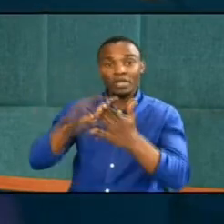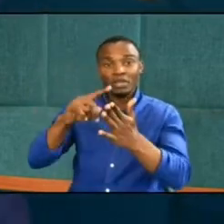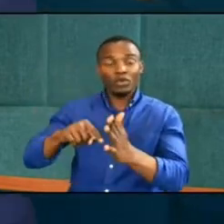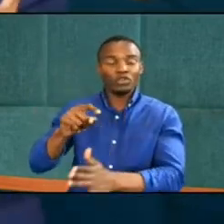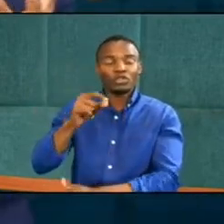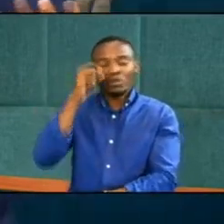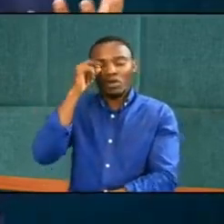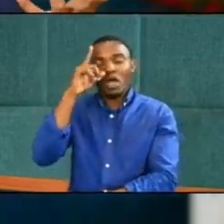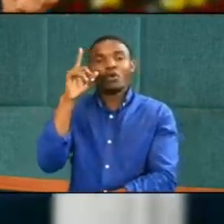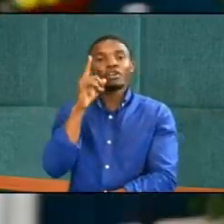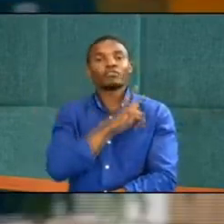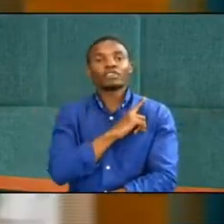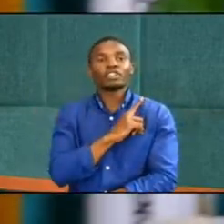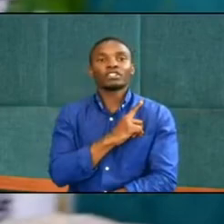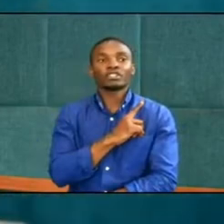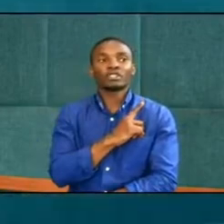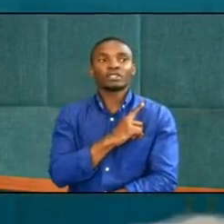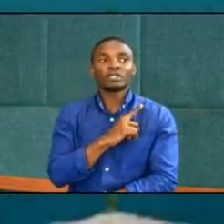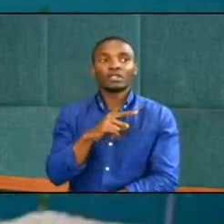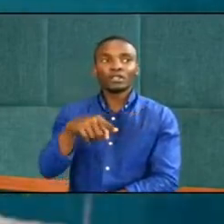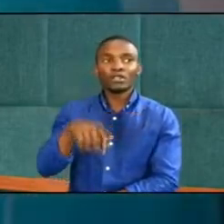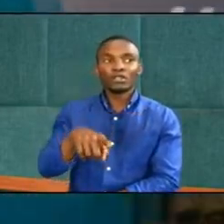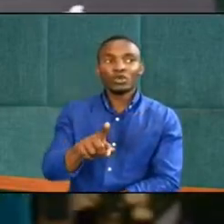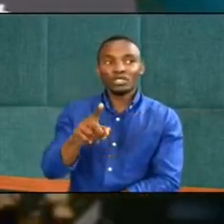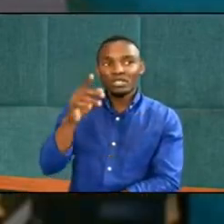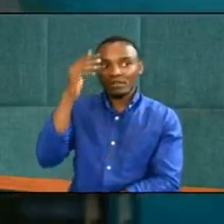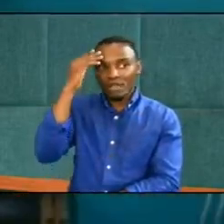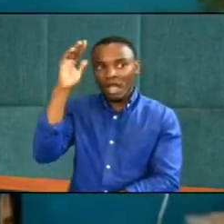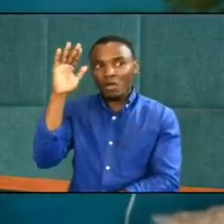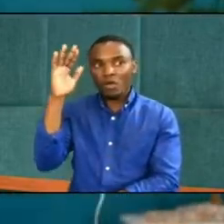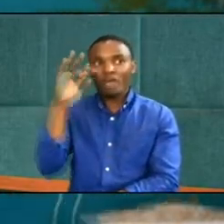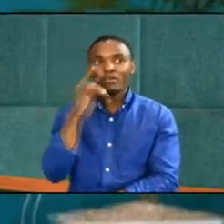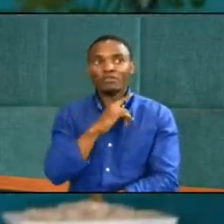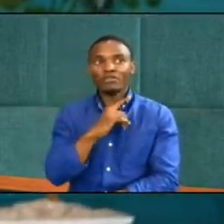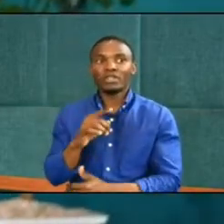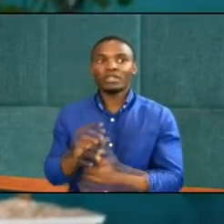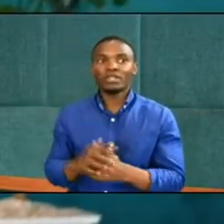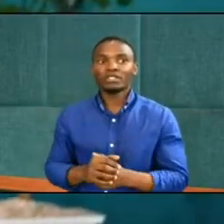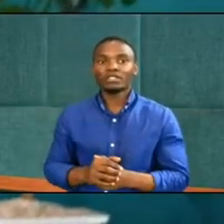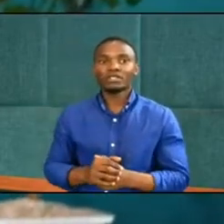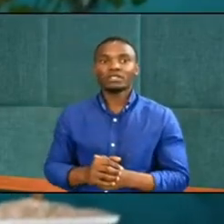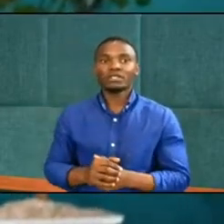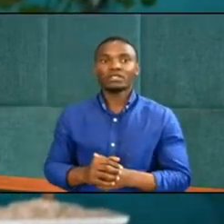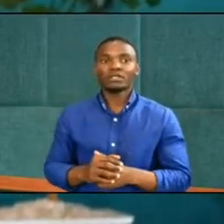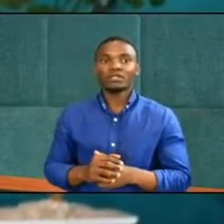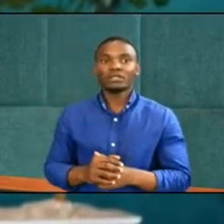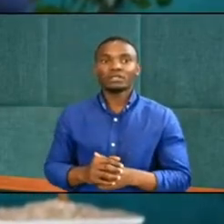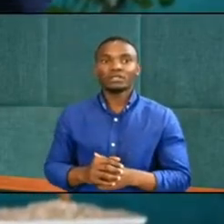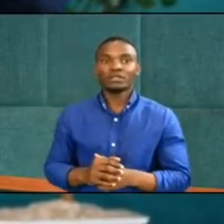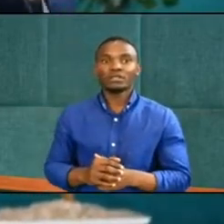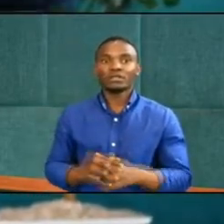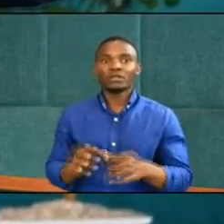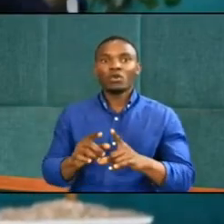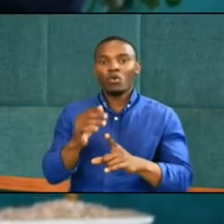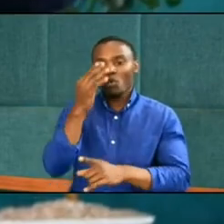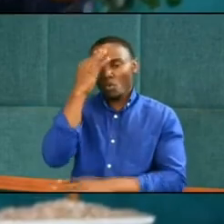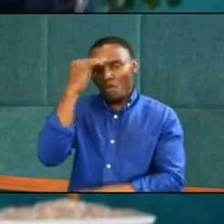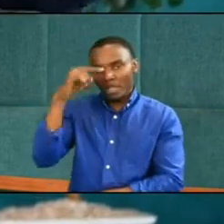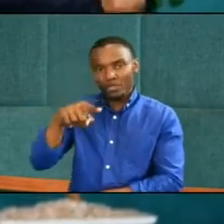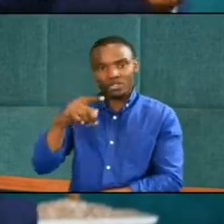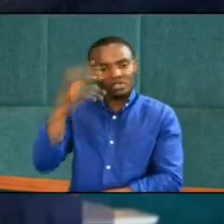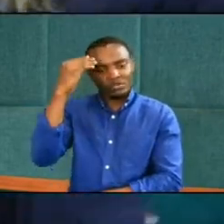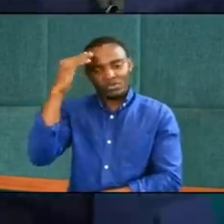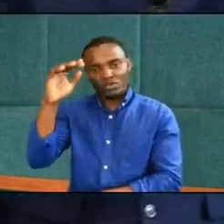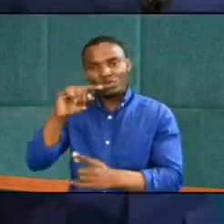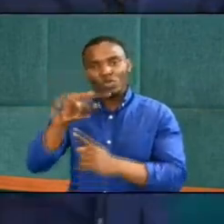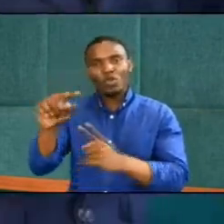you are conscious, you are aware. For you, here's, here's the theme coming again. For you do not know